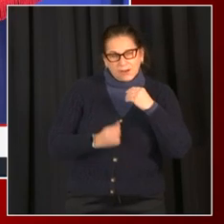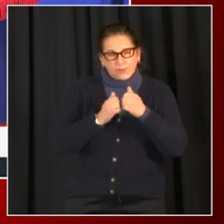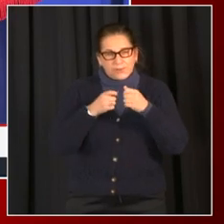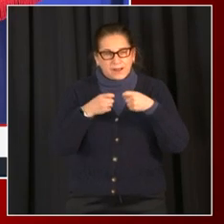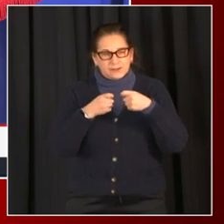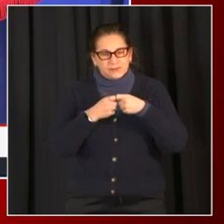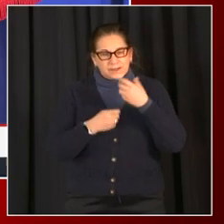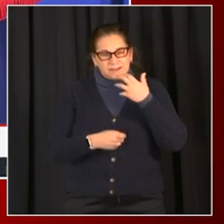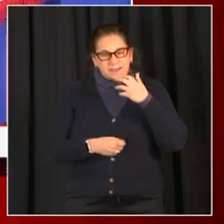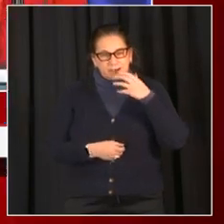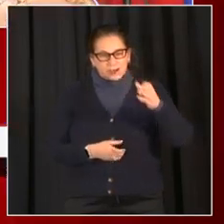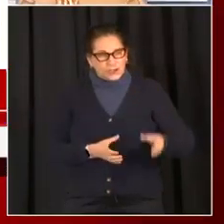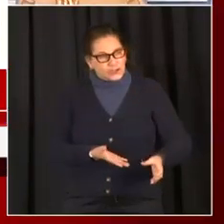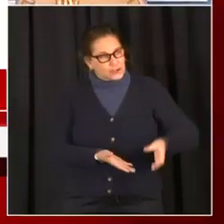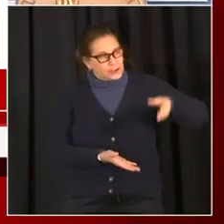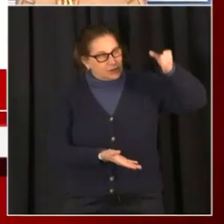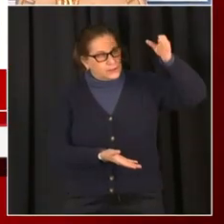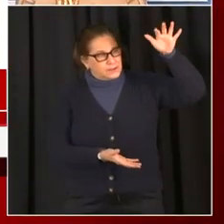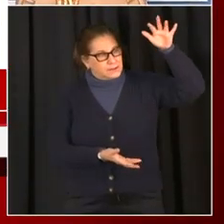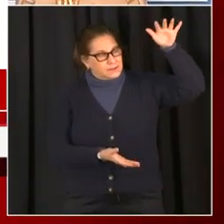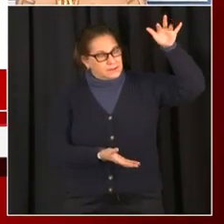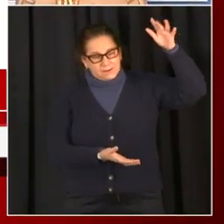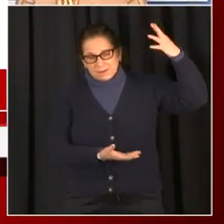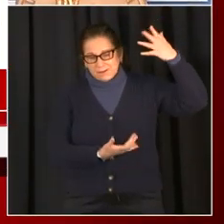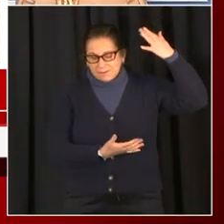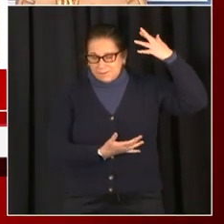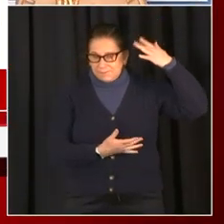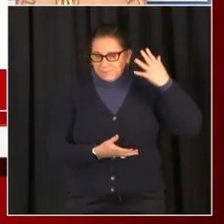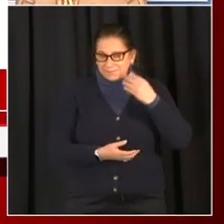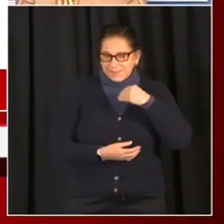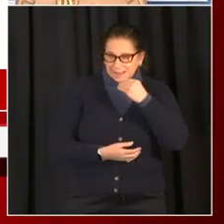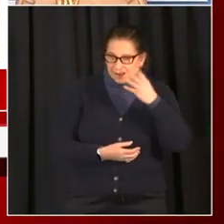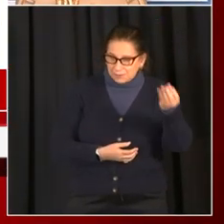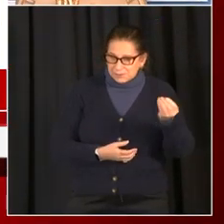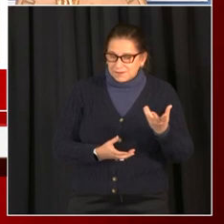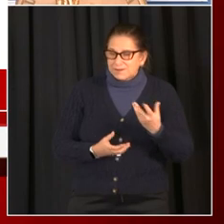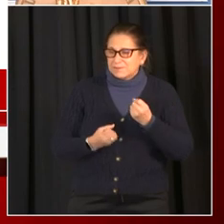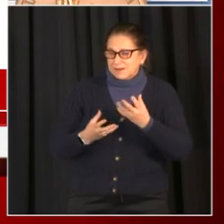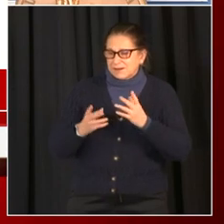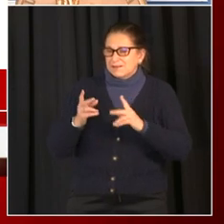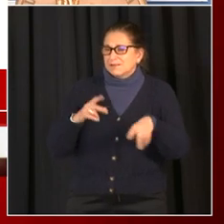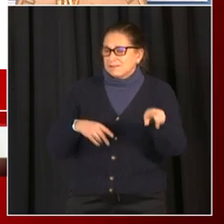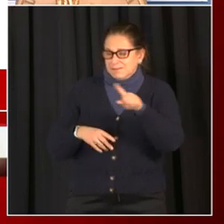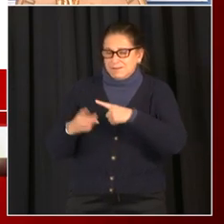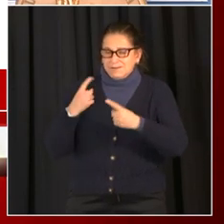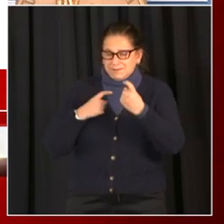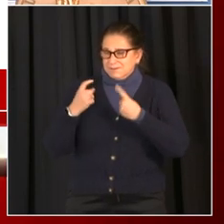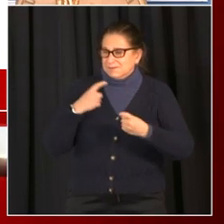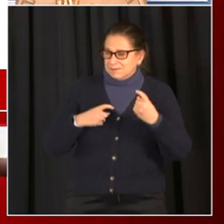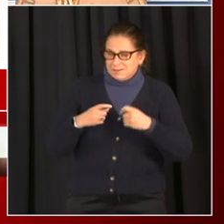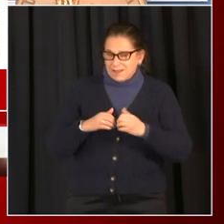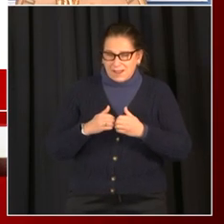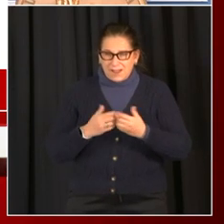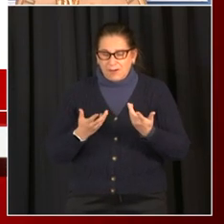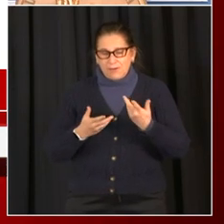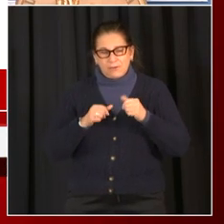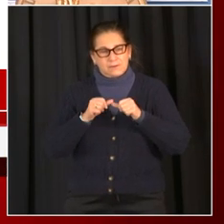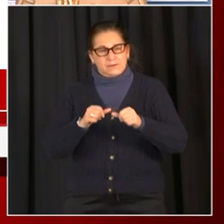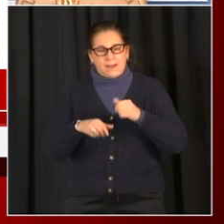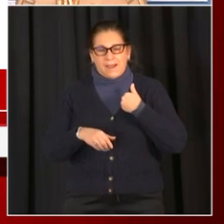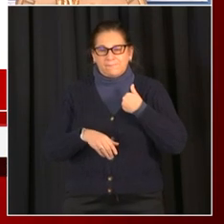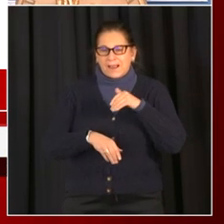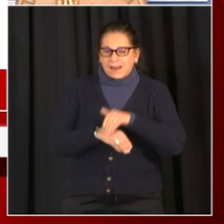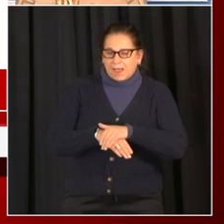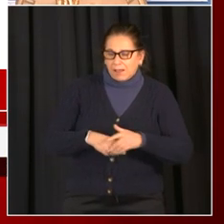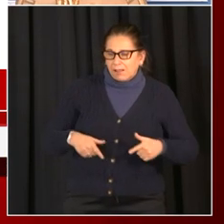about outdoor night dining, because we know there have been a lot of questions, so our Office of Nightlife and Culture is working with